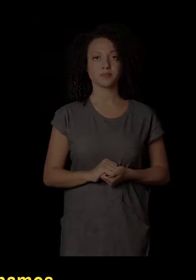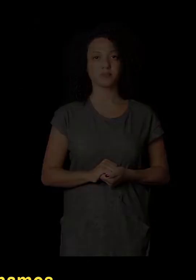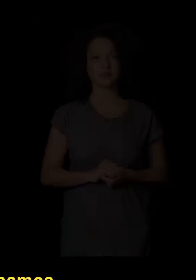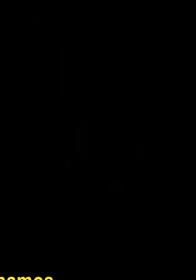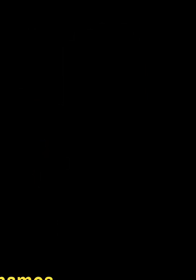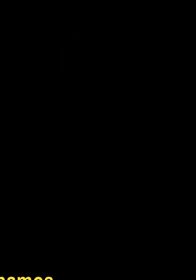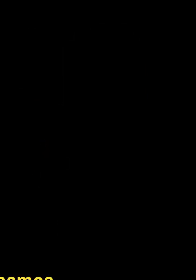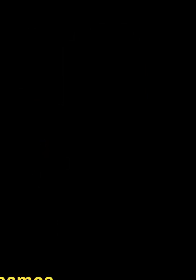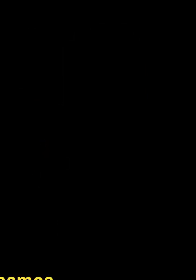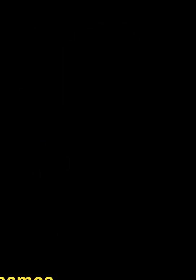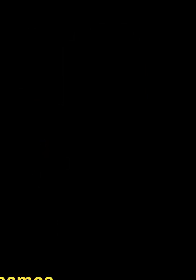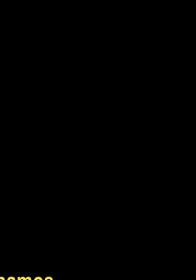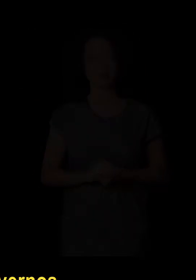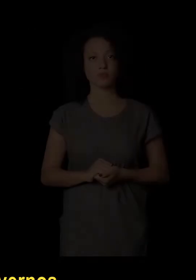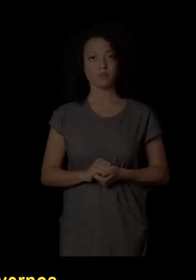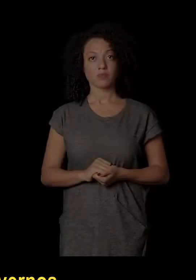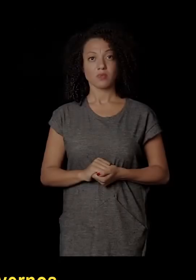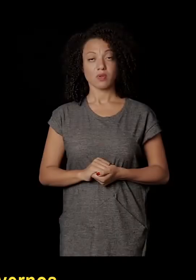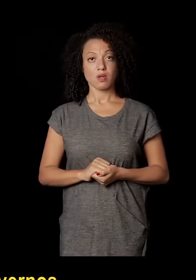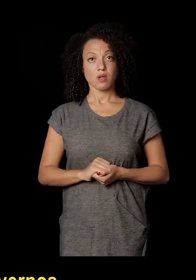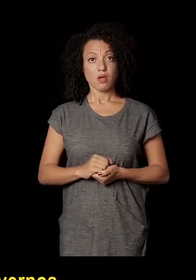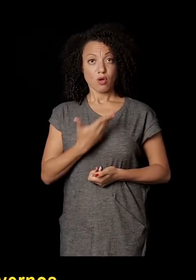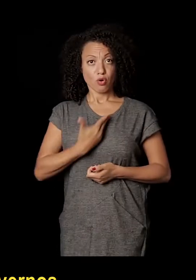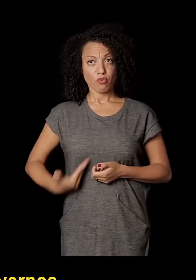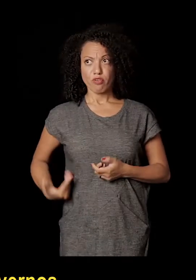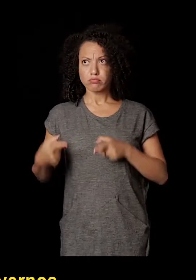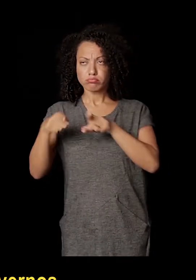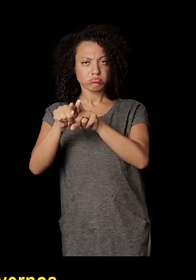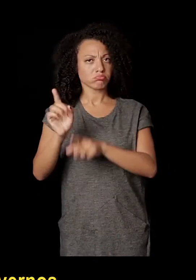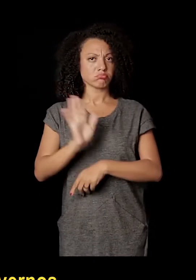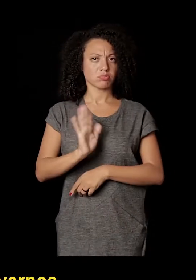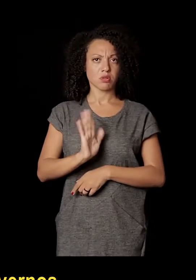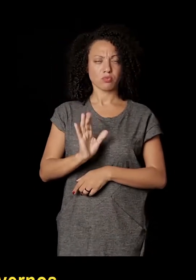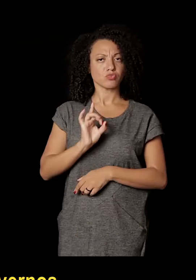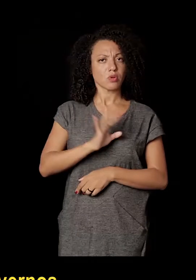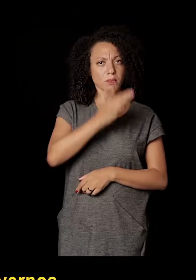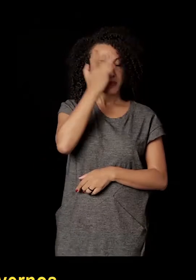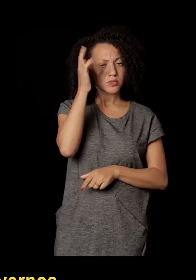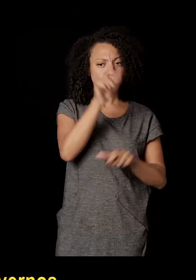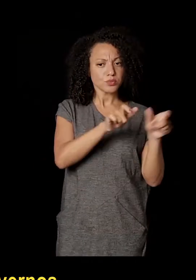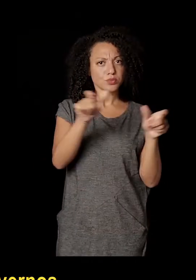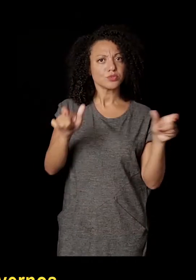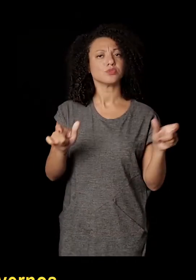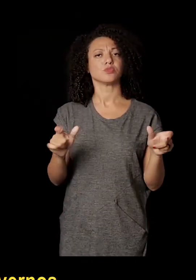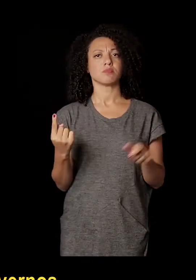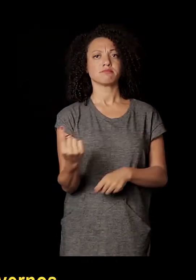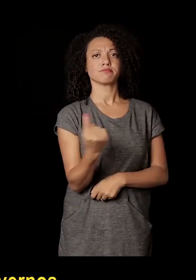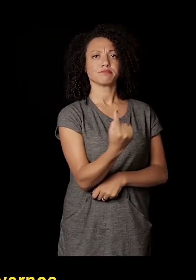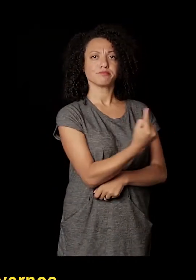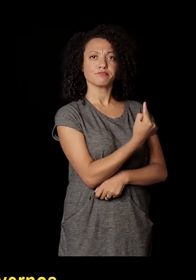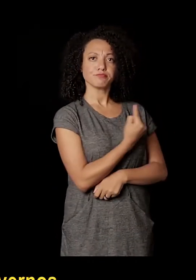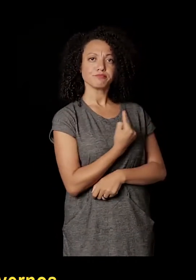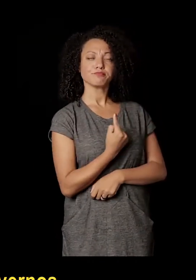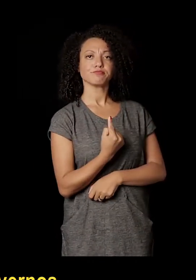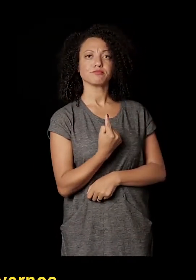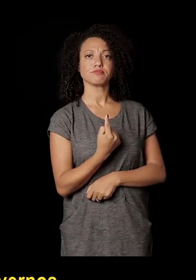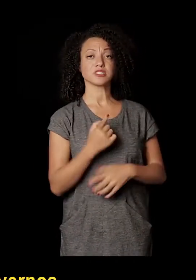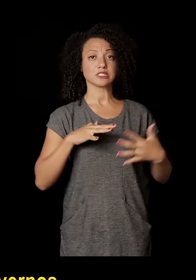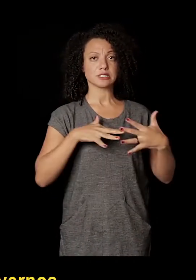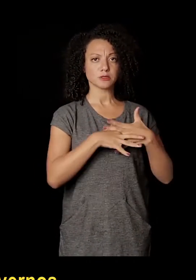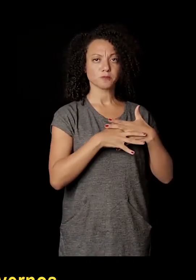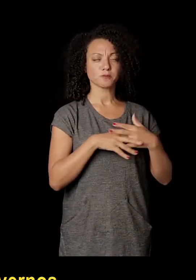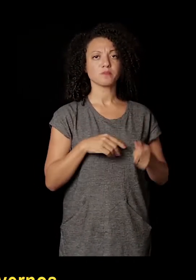from 65 countries. We do not work with states. We work directly